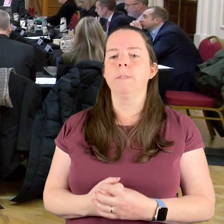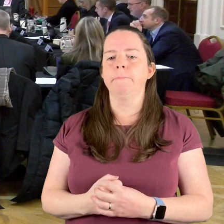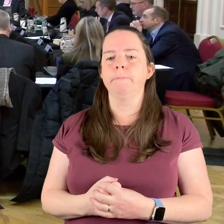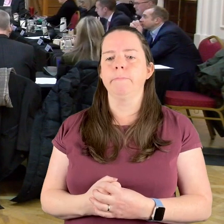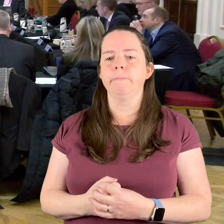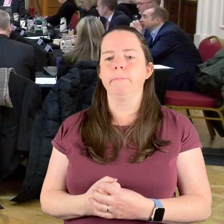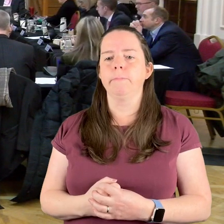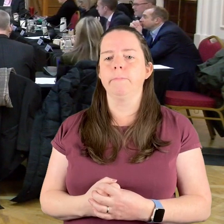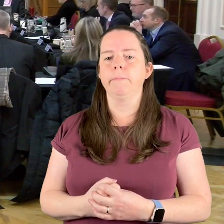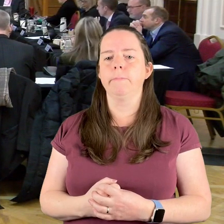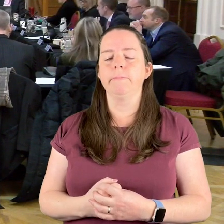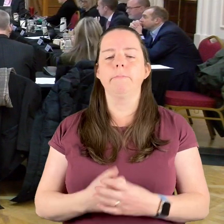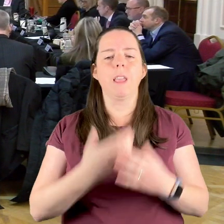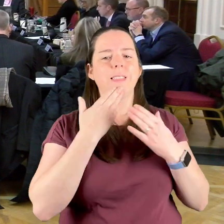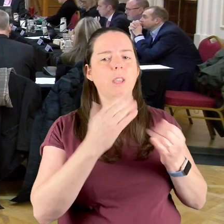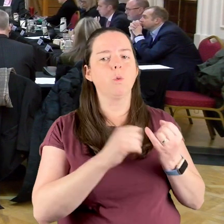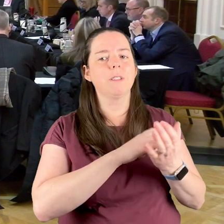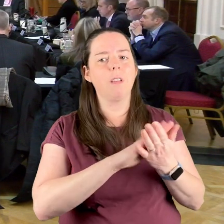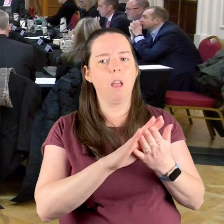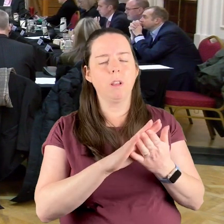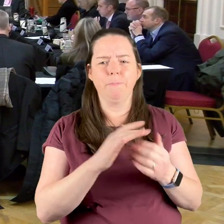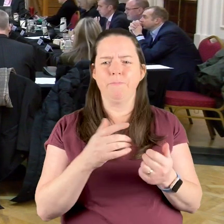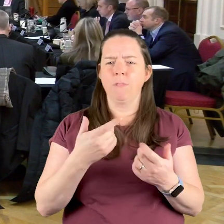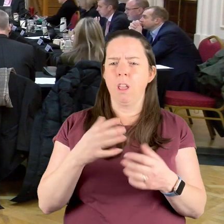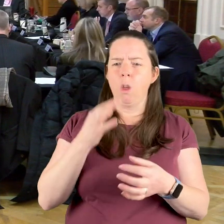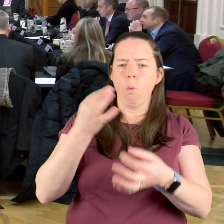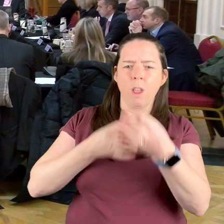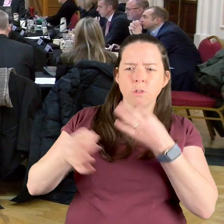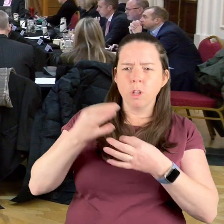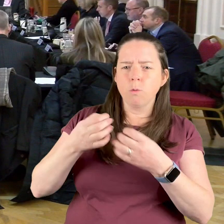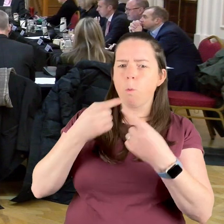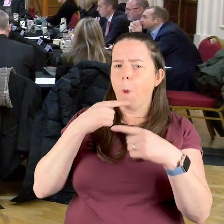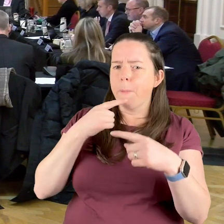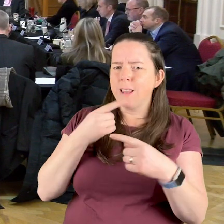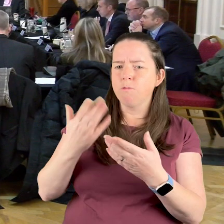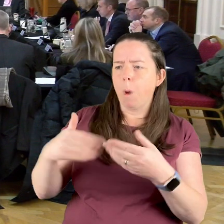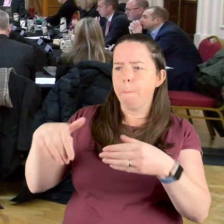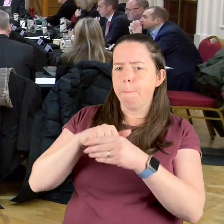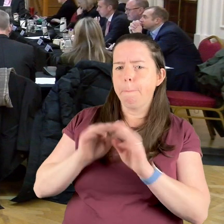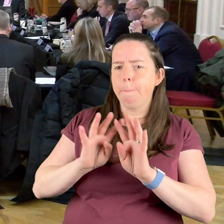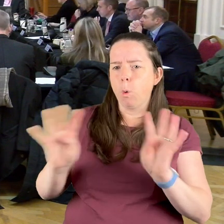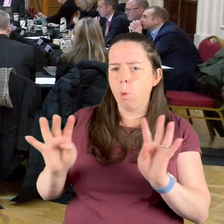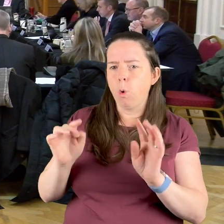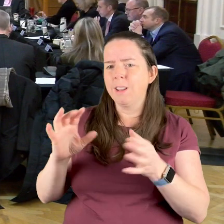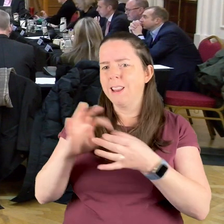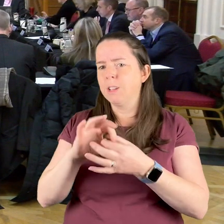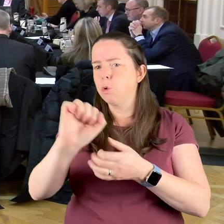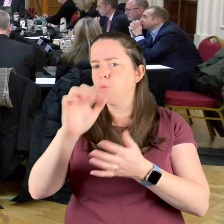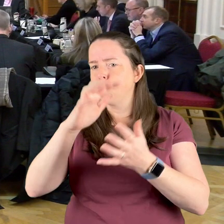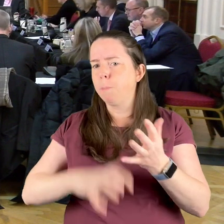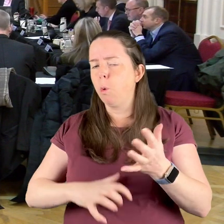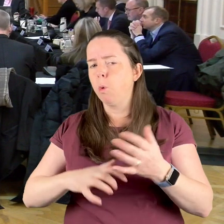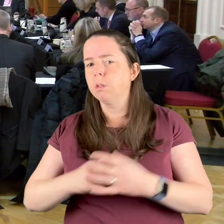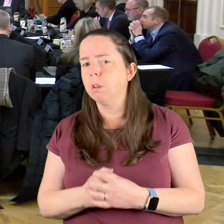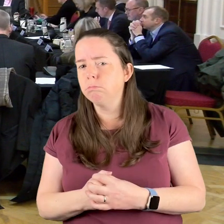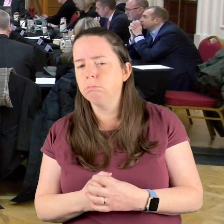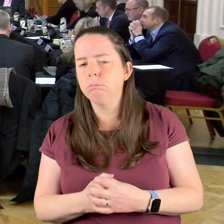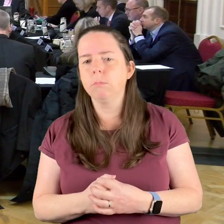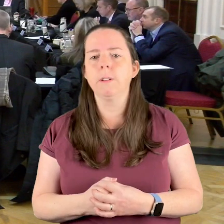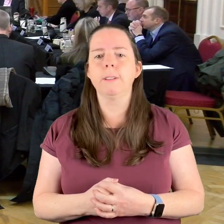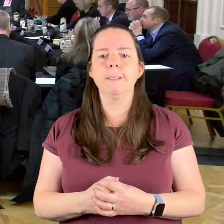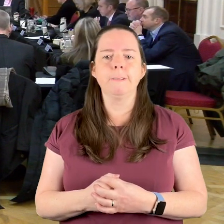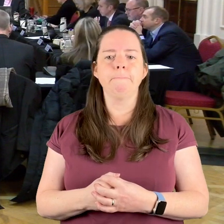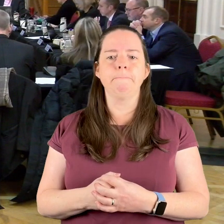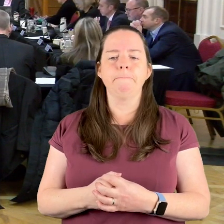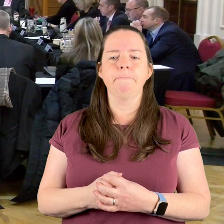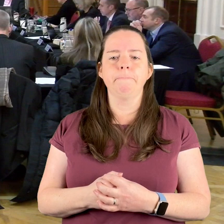soon. Thank you. Thank you, Sarah. Are there any questions or comments from a member of the board on the Chief